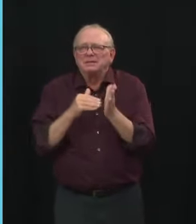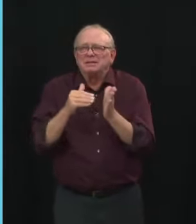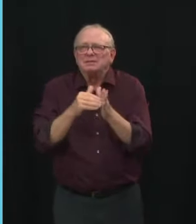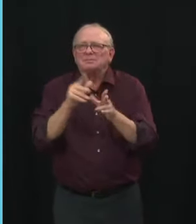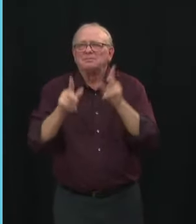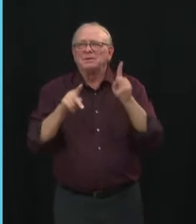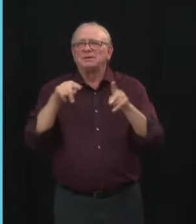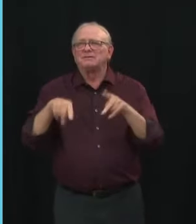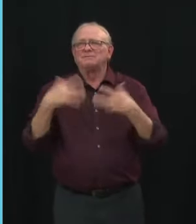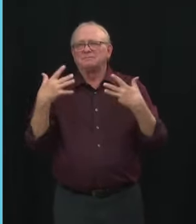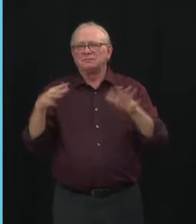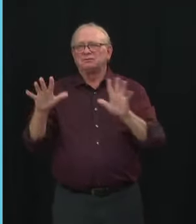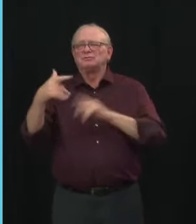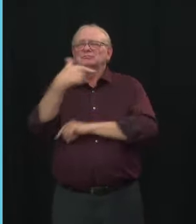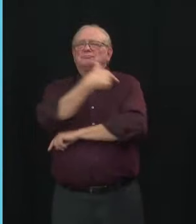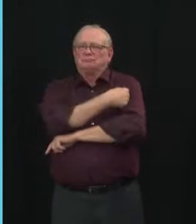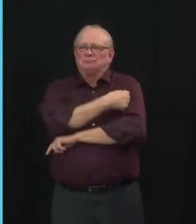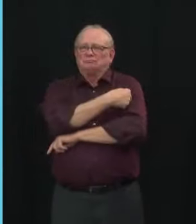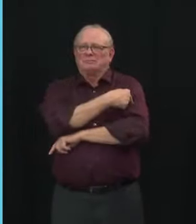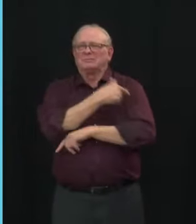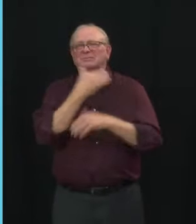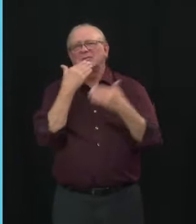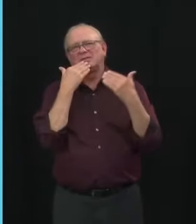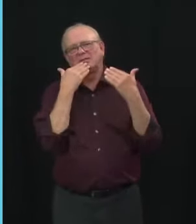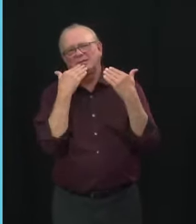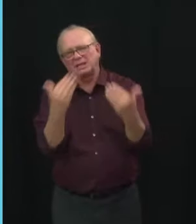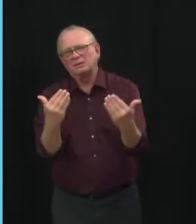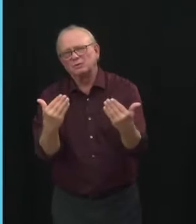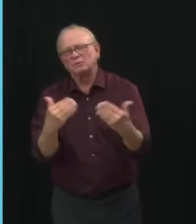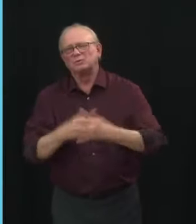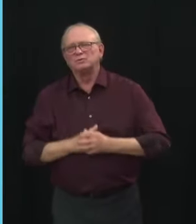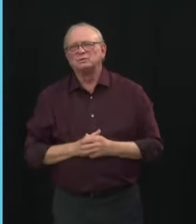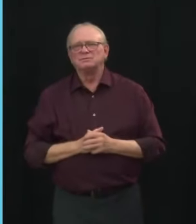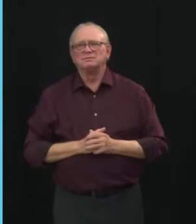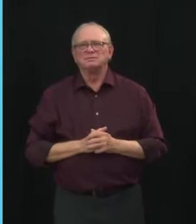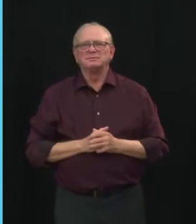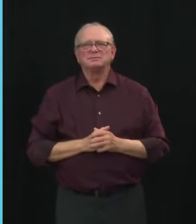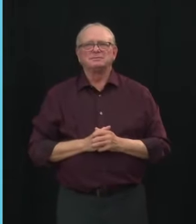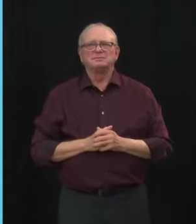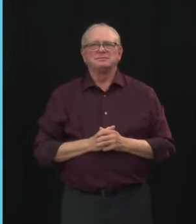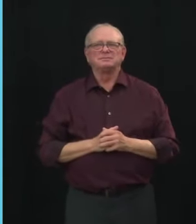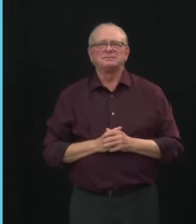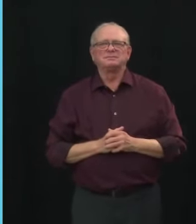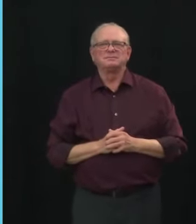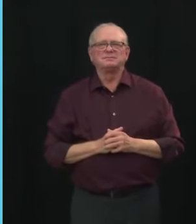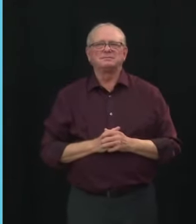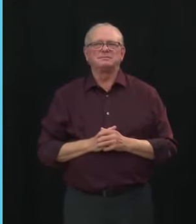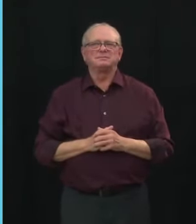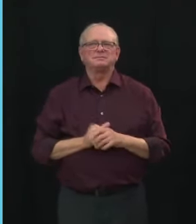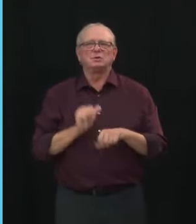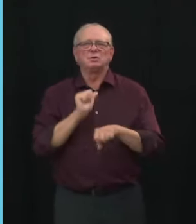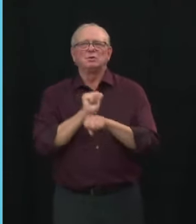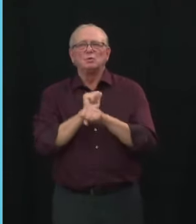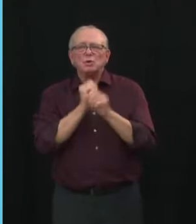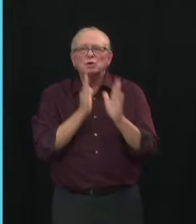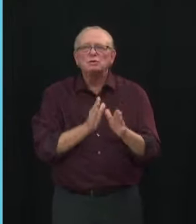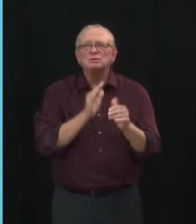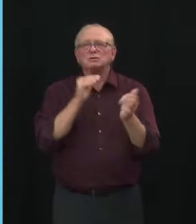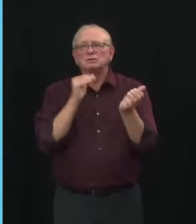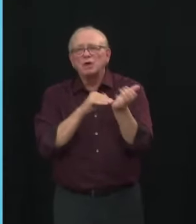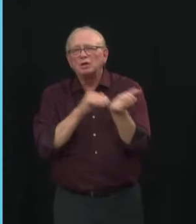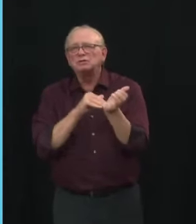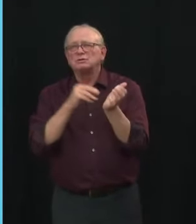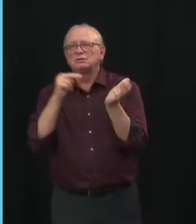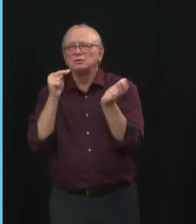healthcare professionals. Continue to work day in and day out, and have done for the last 2 years, and are doing right now, particularly